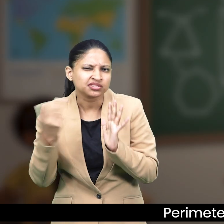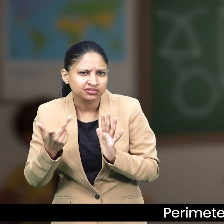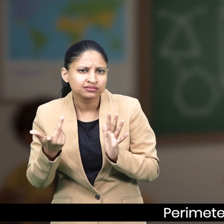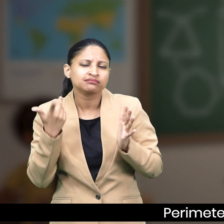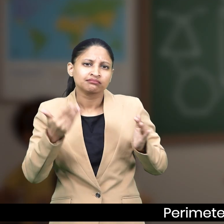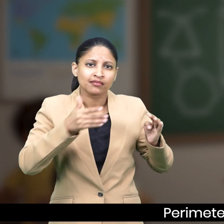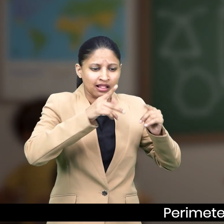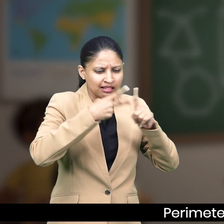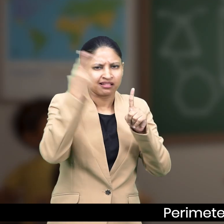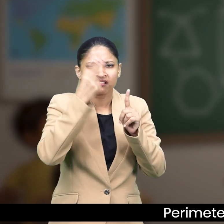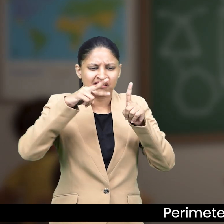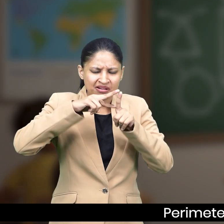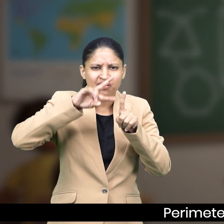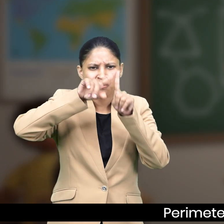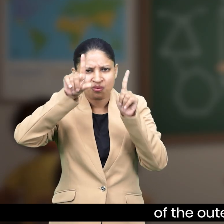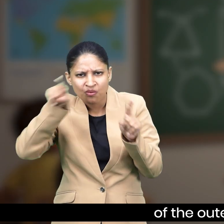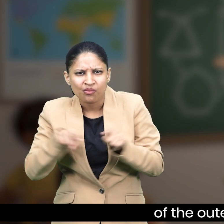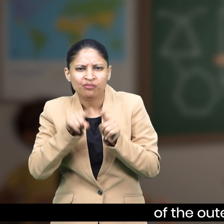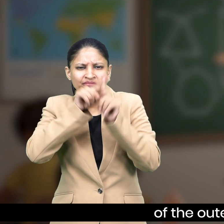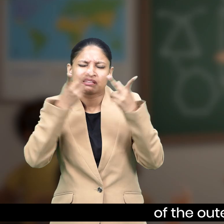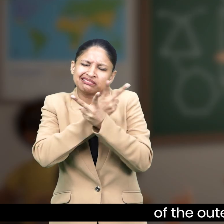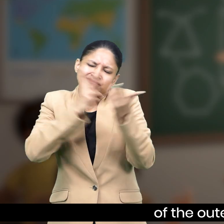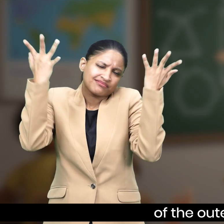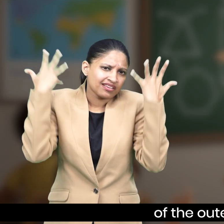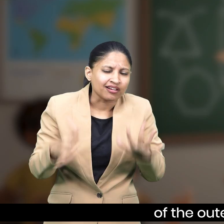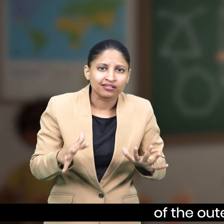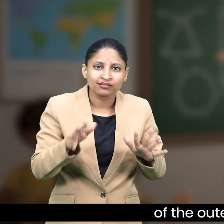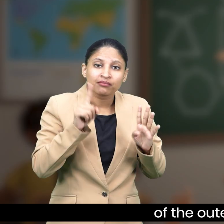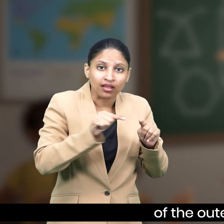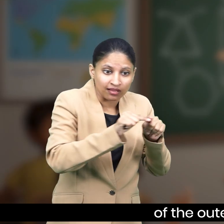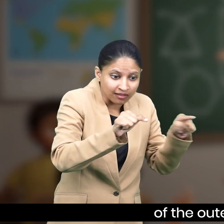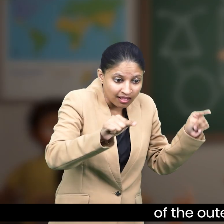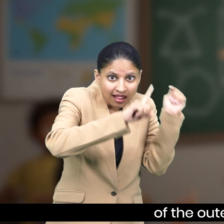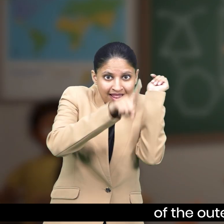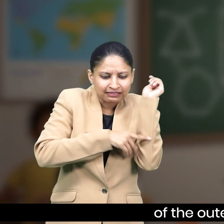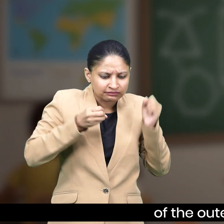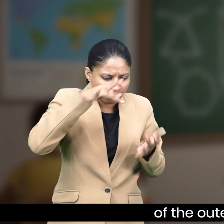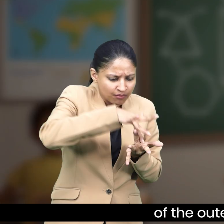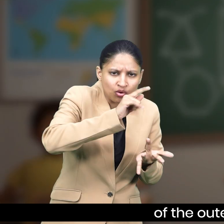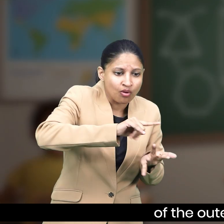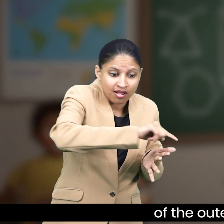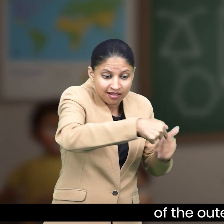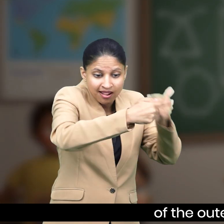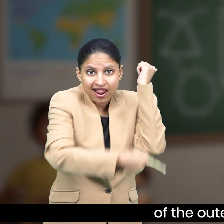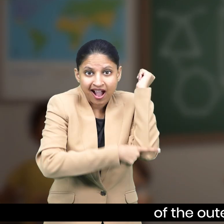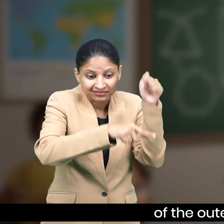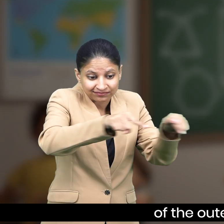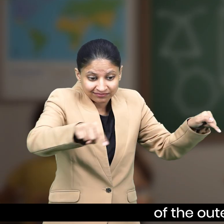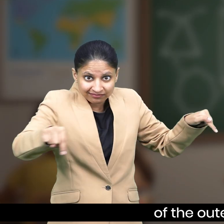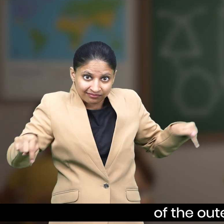Perimeter means the total length of the outer boundary of any shape.